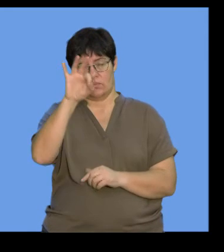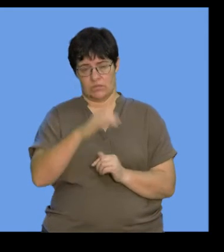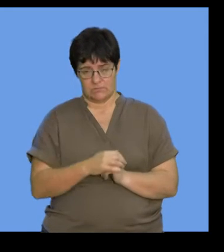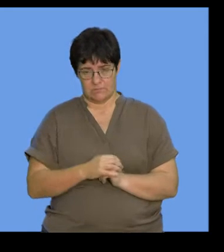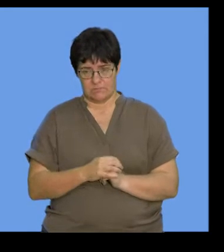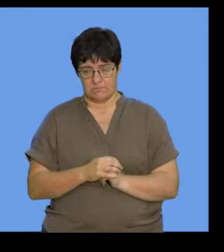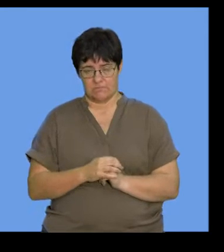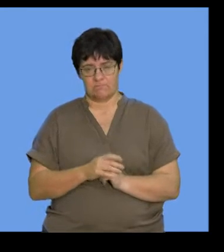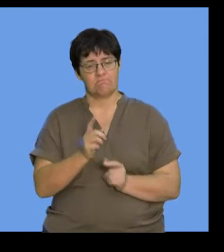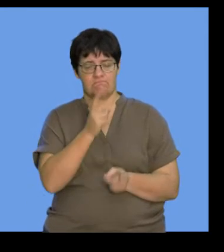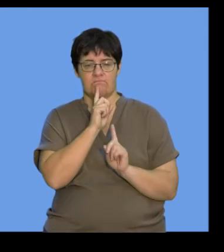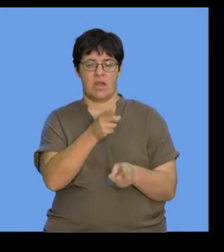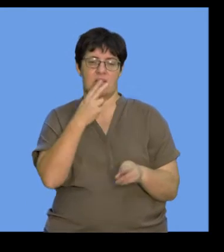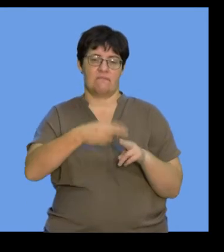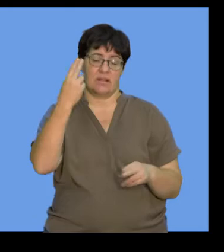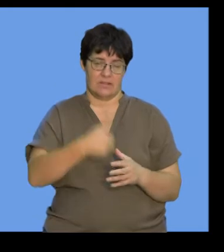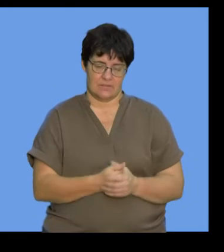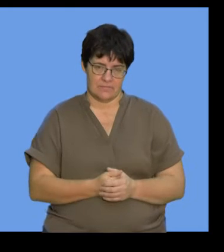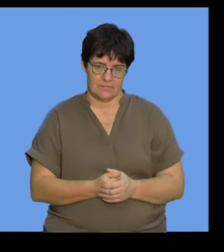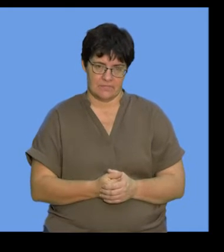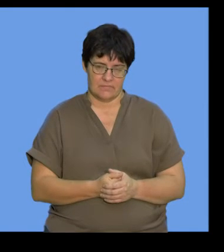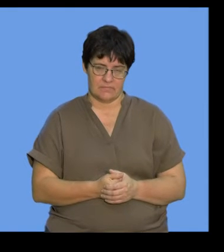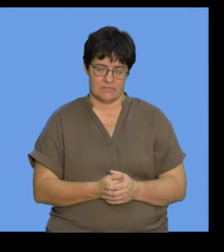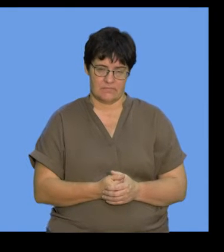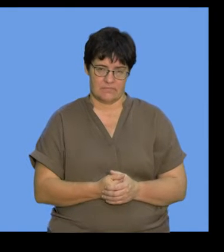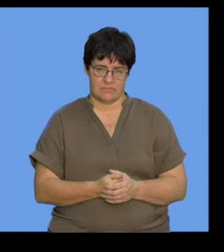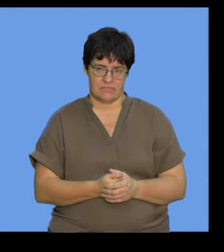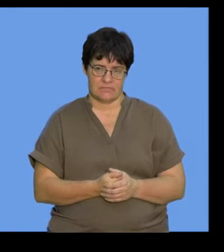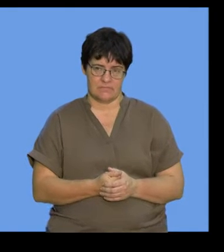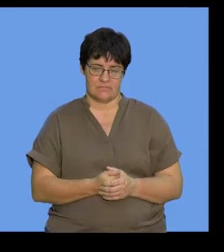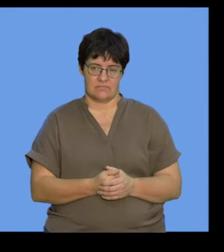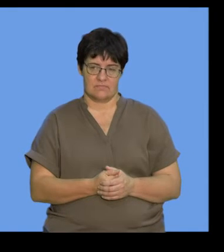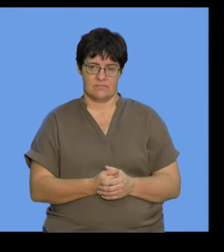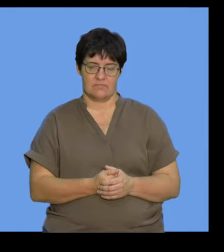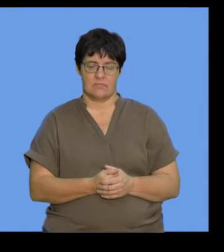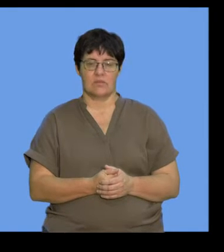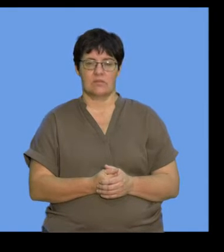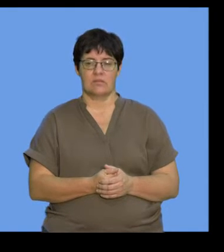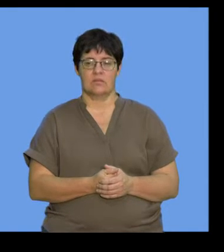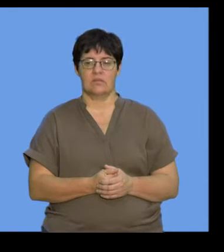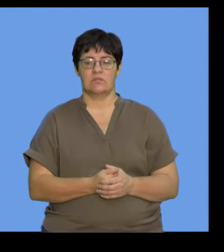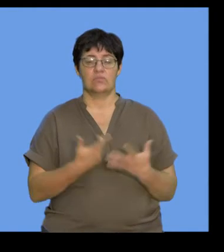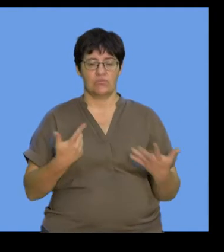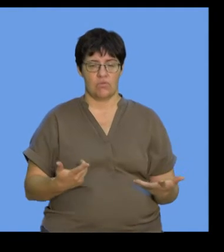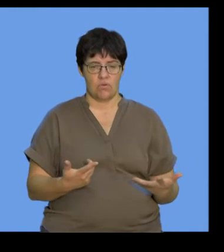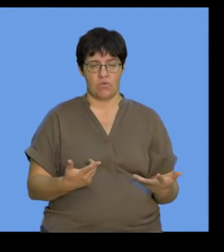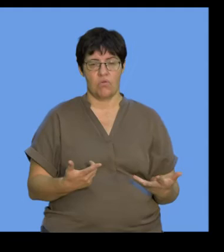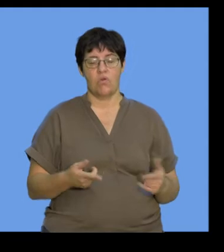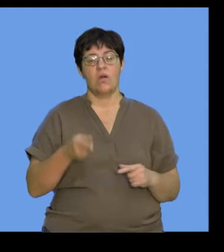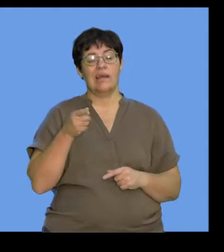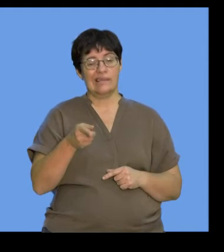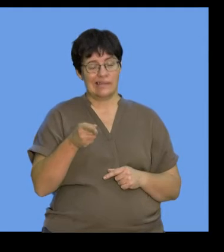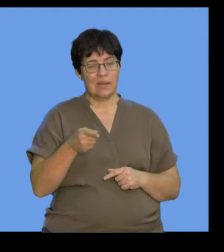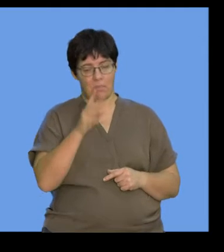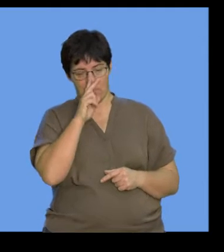be plus y cubed. And this we then call the concept of a cube, right?